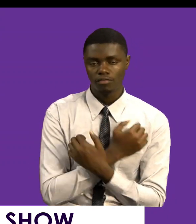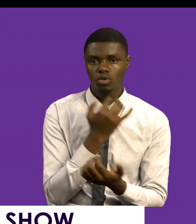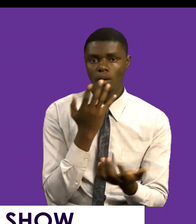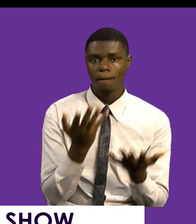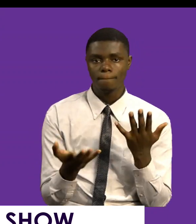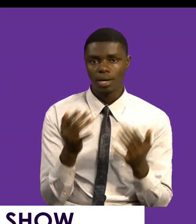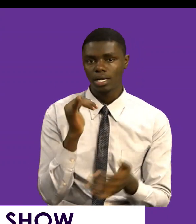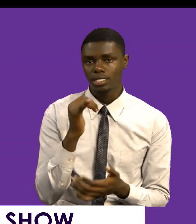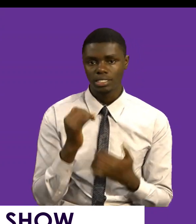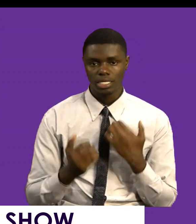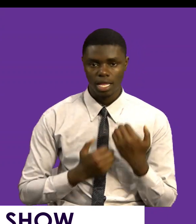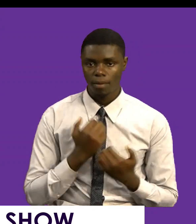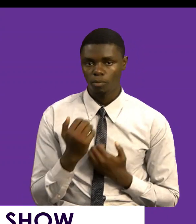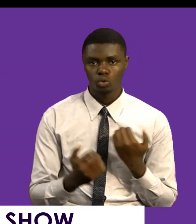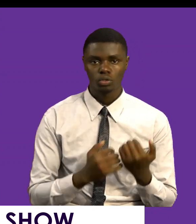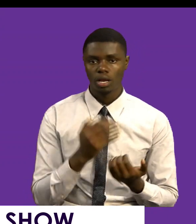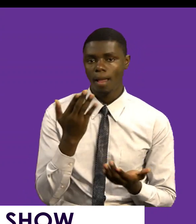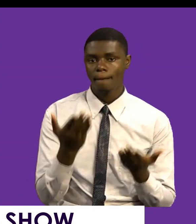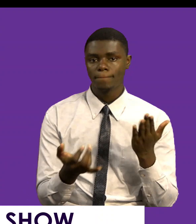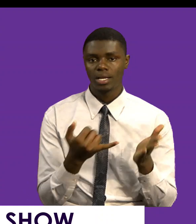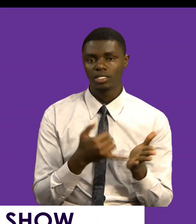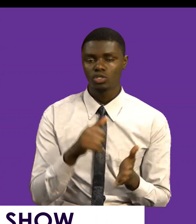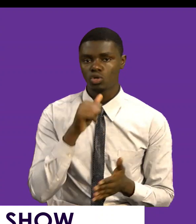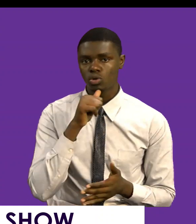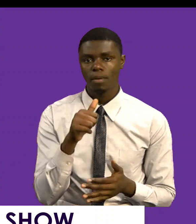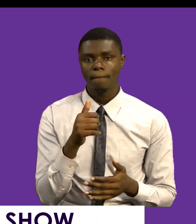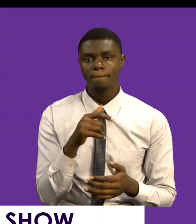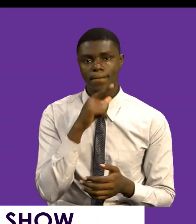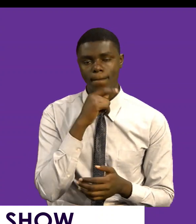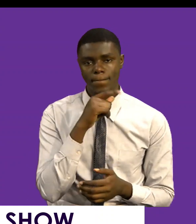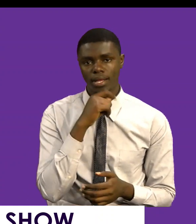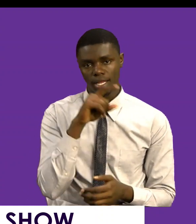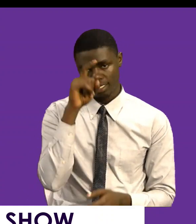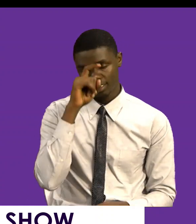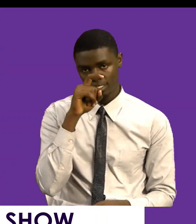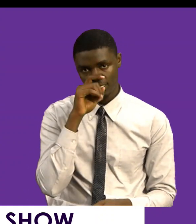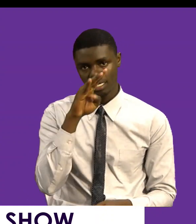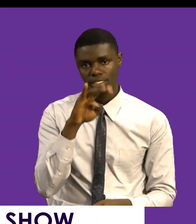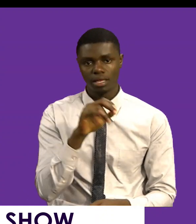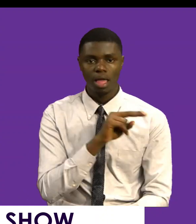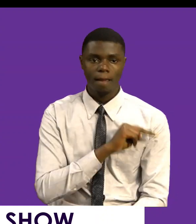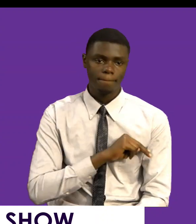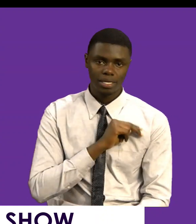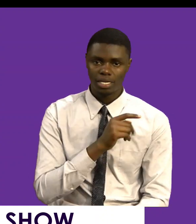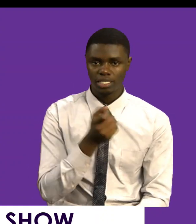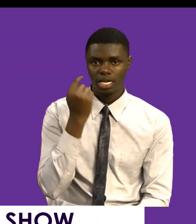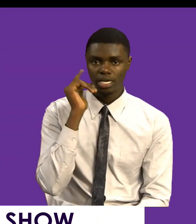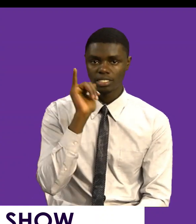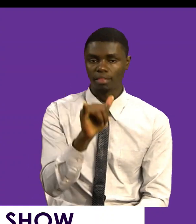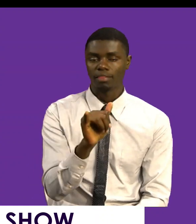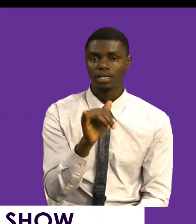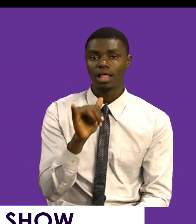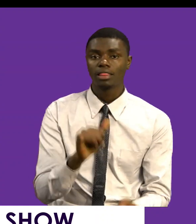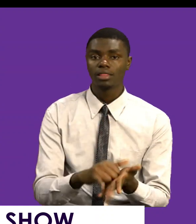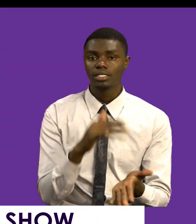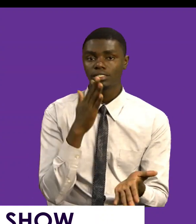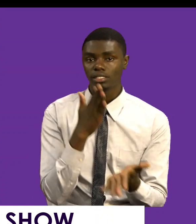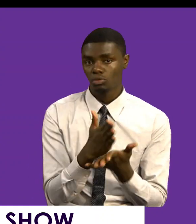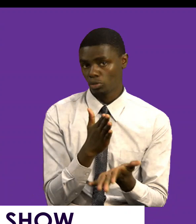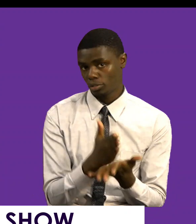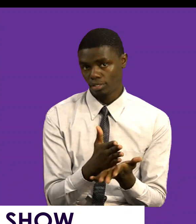emotion, balance it. Don't make, men are jealous by nature. Understand it. That is the